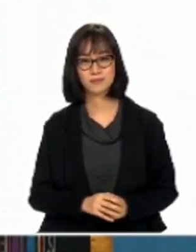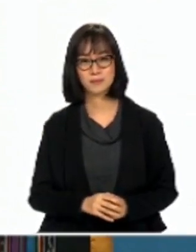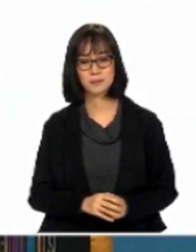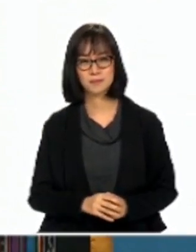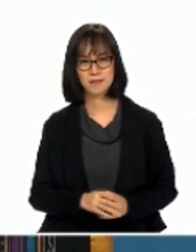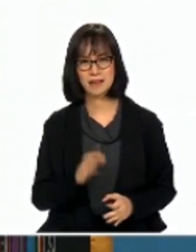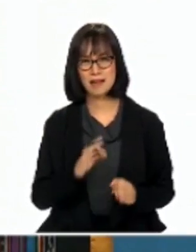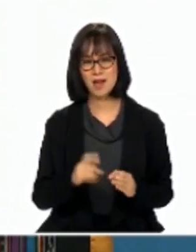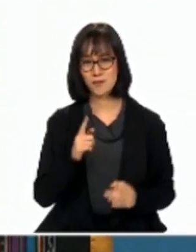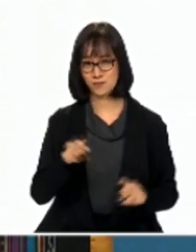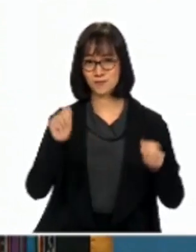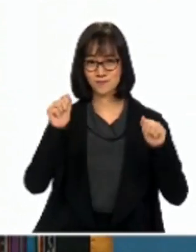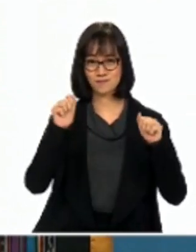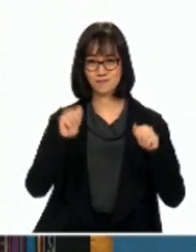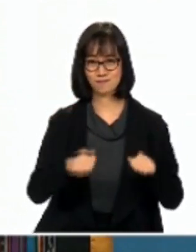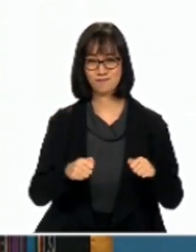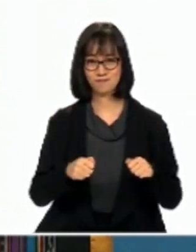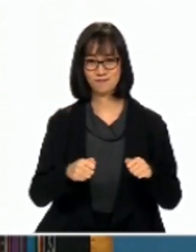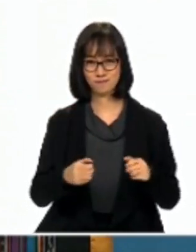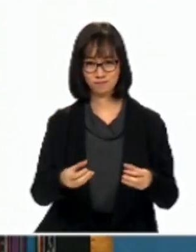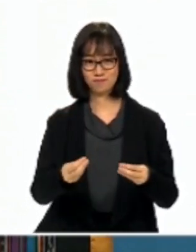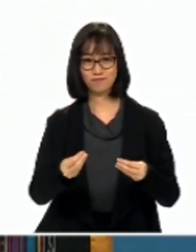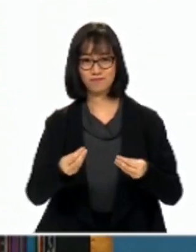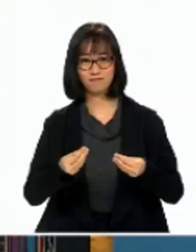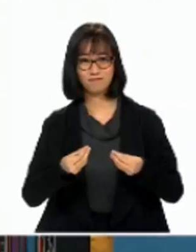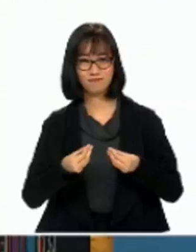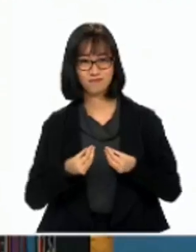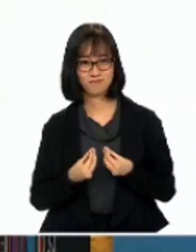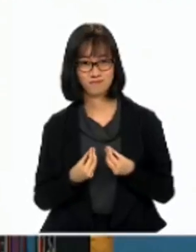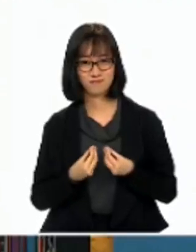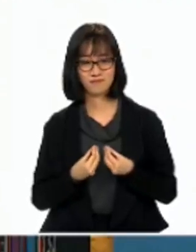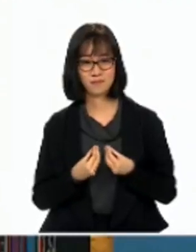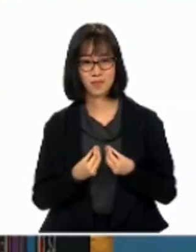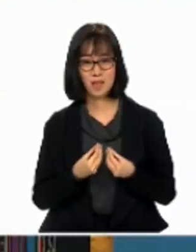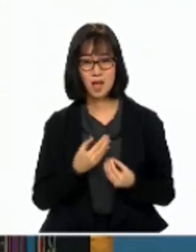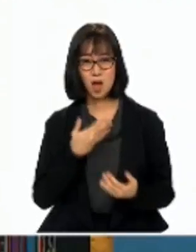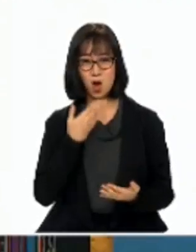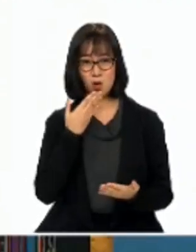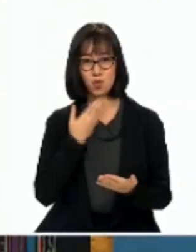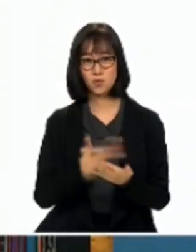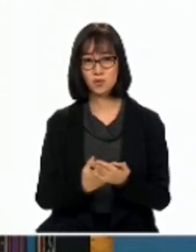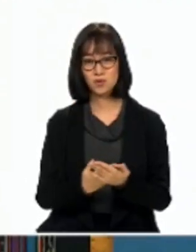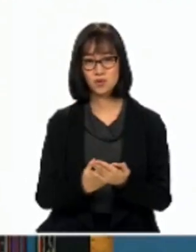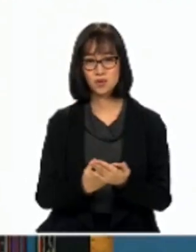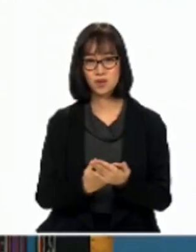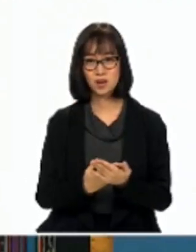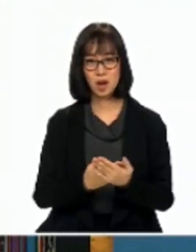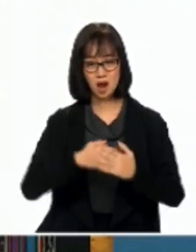If you can provide me with a good comfortable cell,